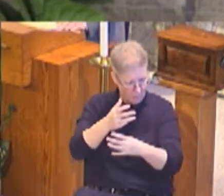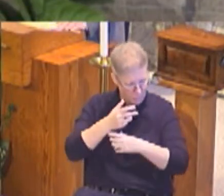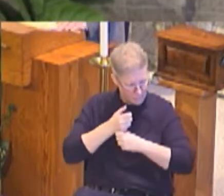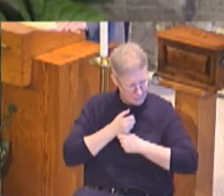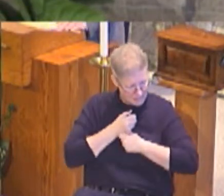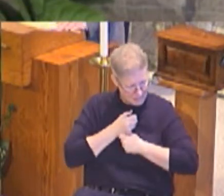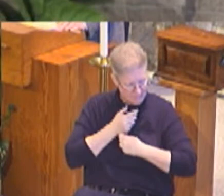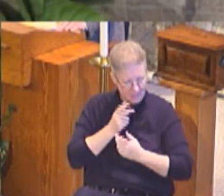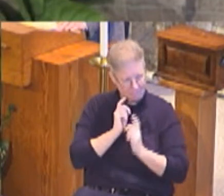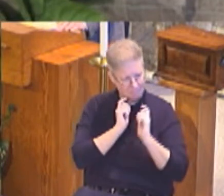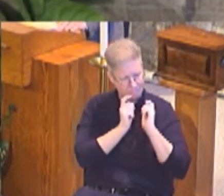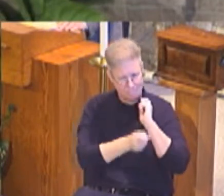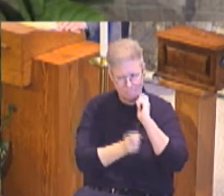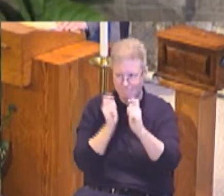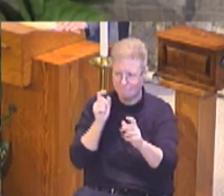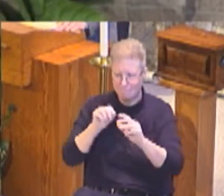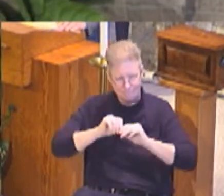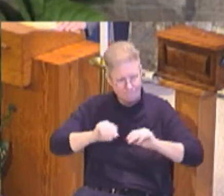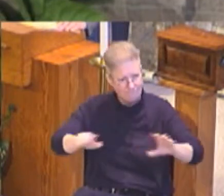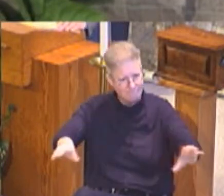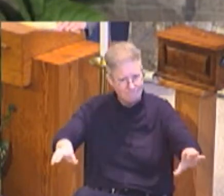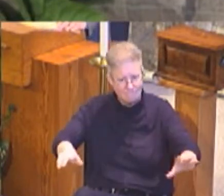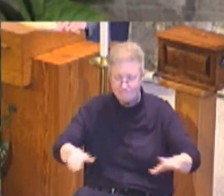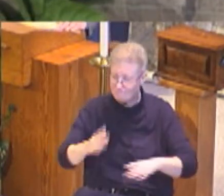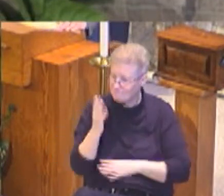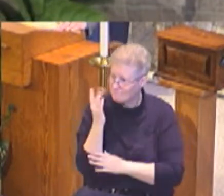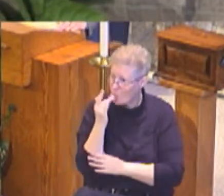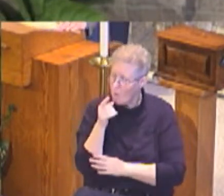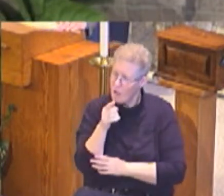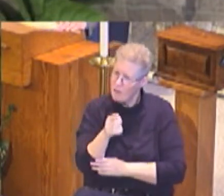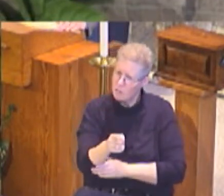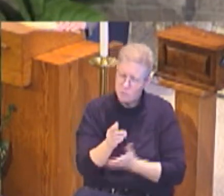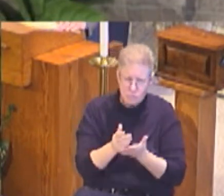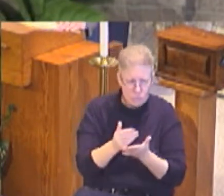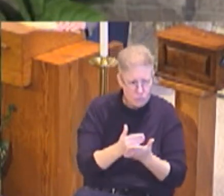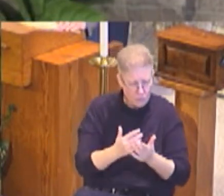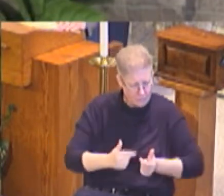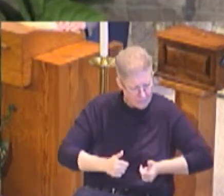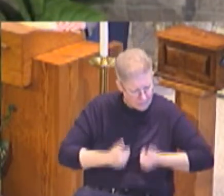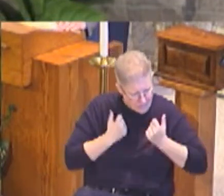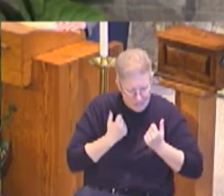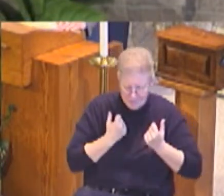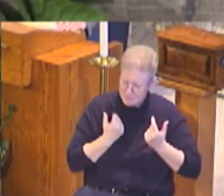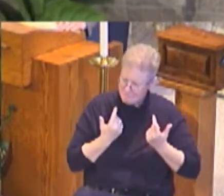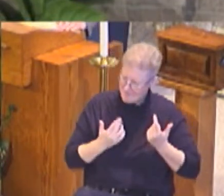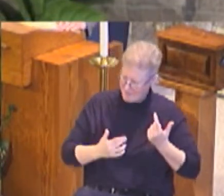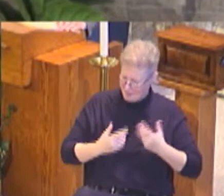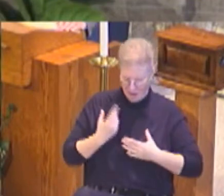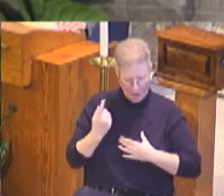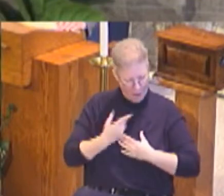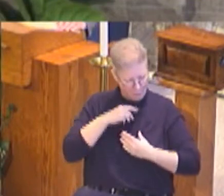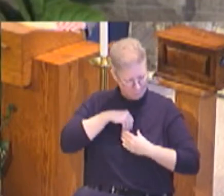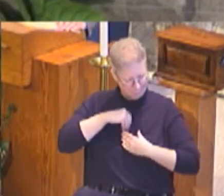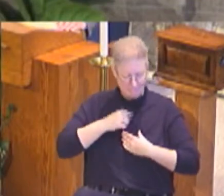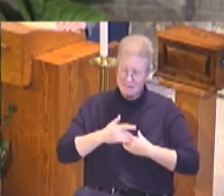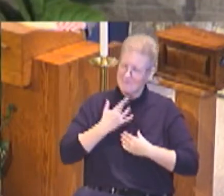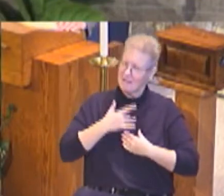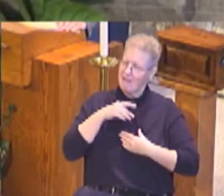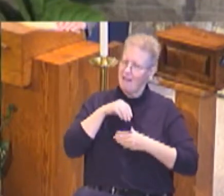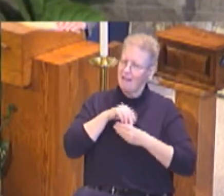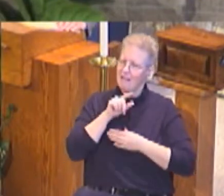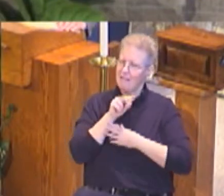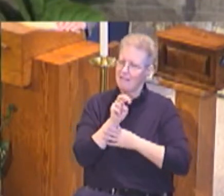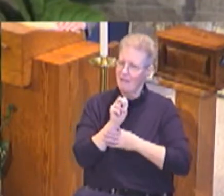everywhere, because you deserve to live a life of constantly being in love with